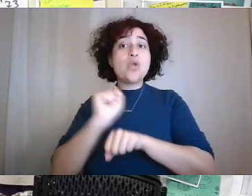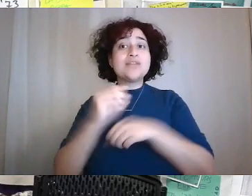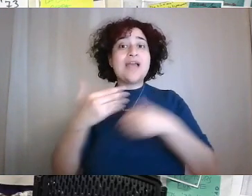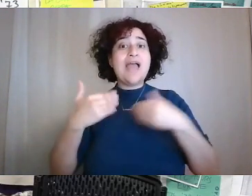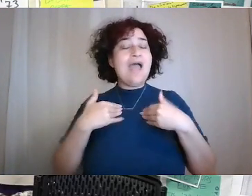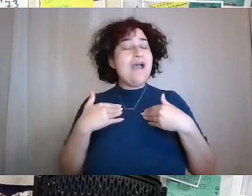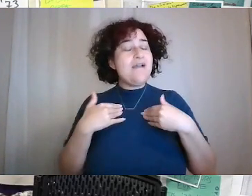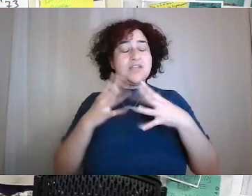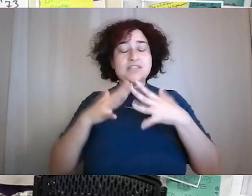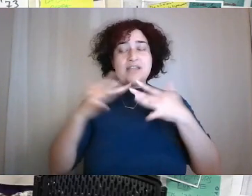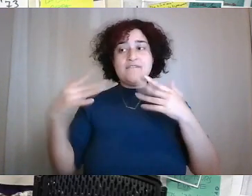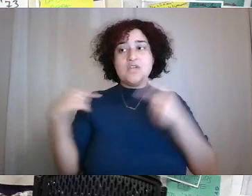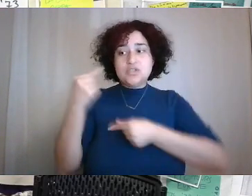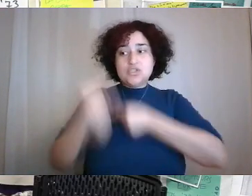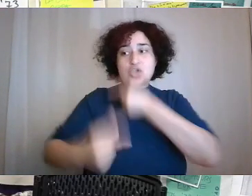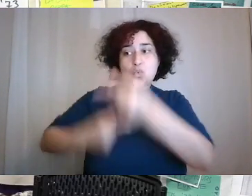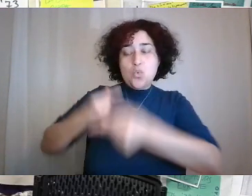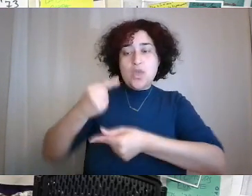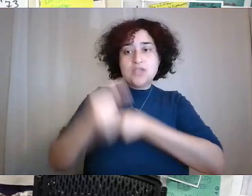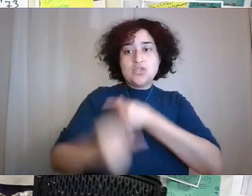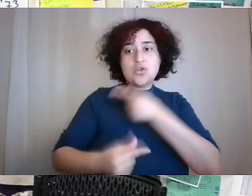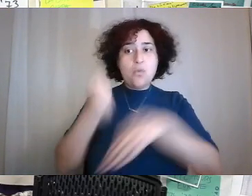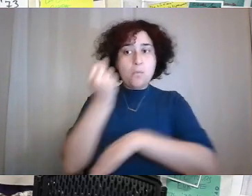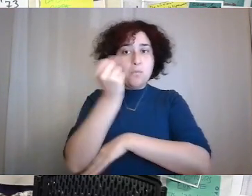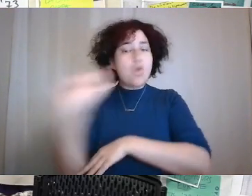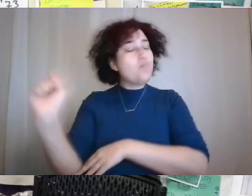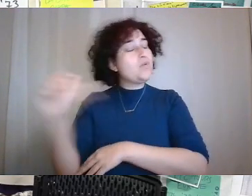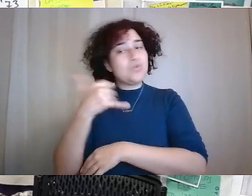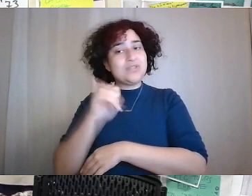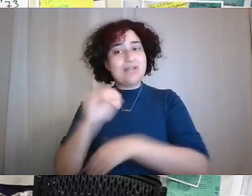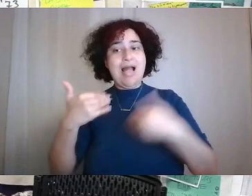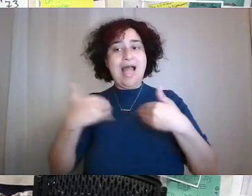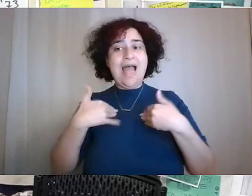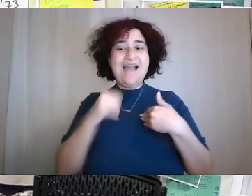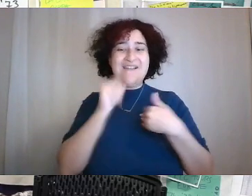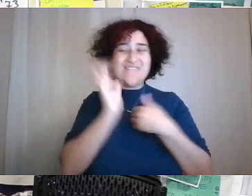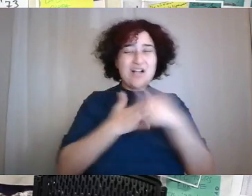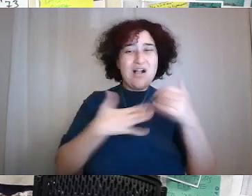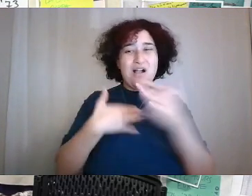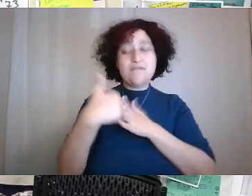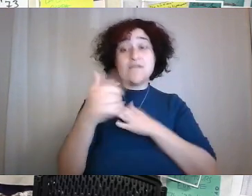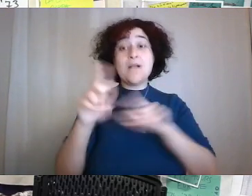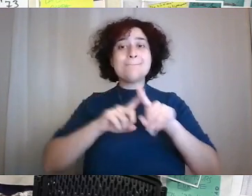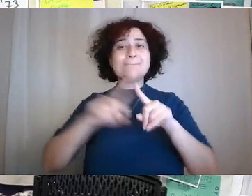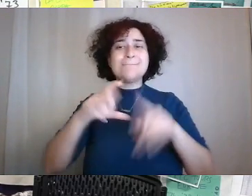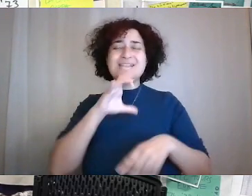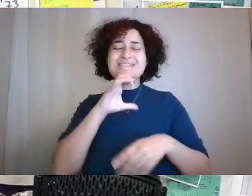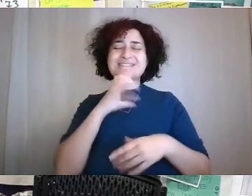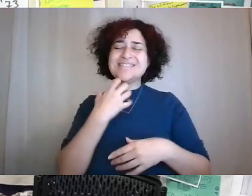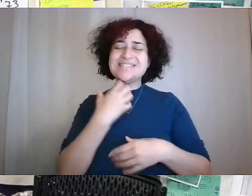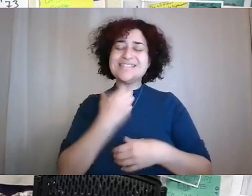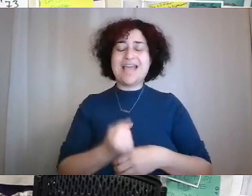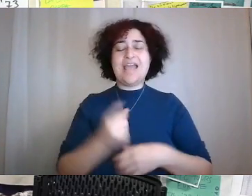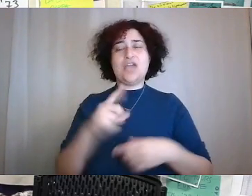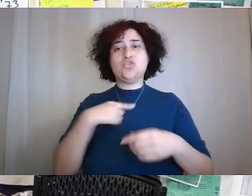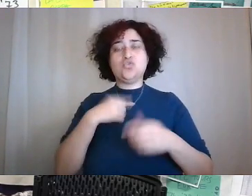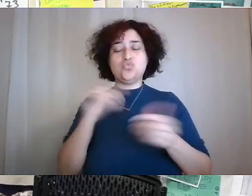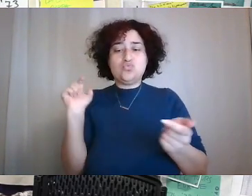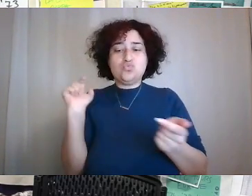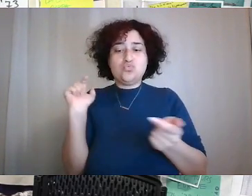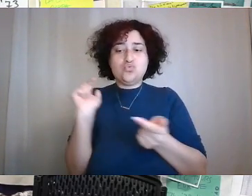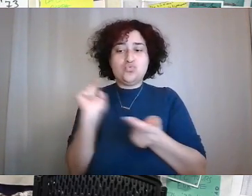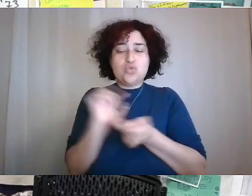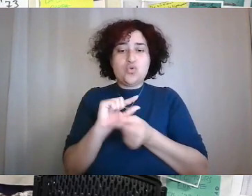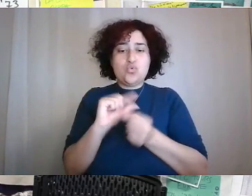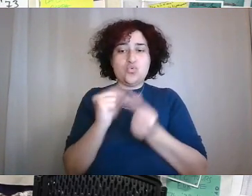always generate conflict and discomfort, but the desire to shrink groups down to spaces of easy